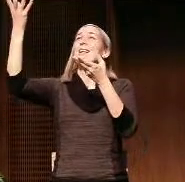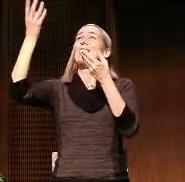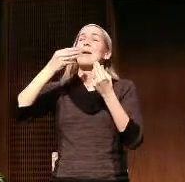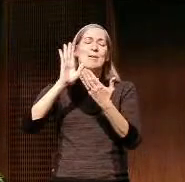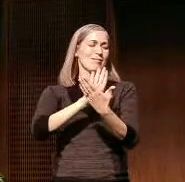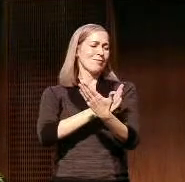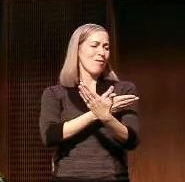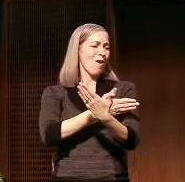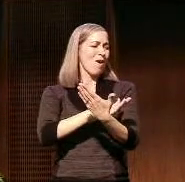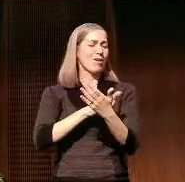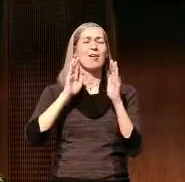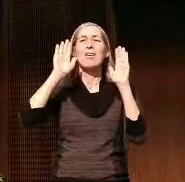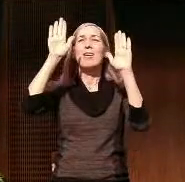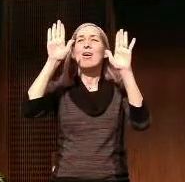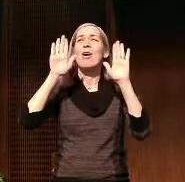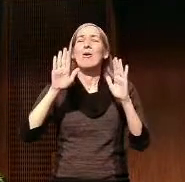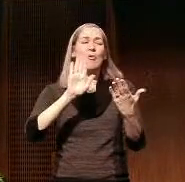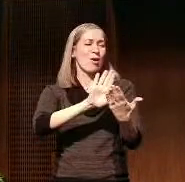song.